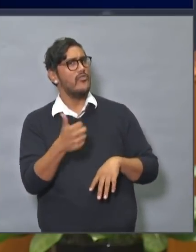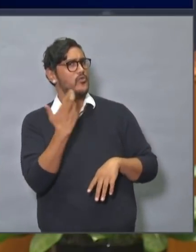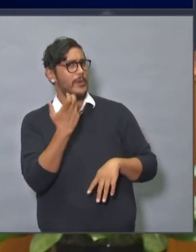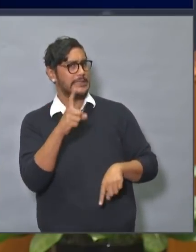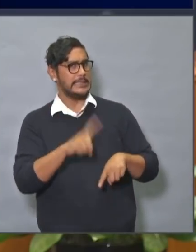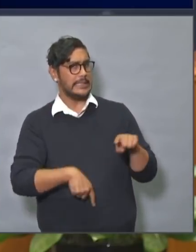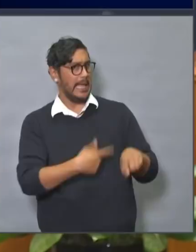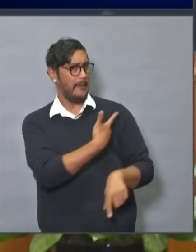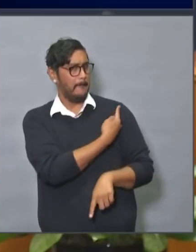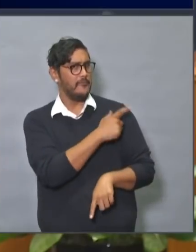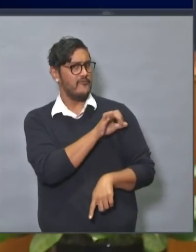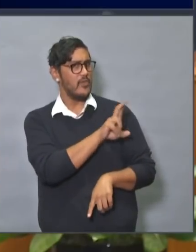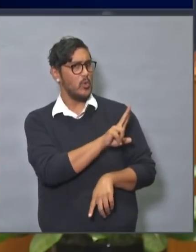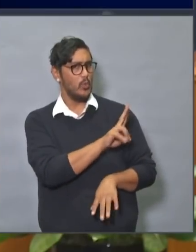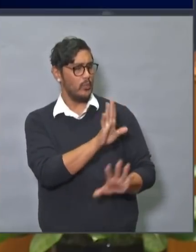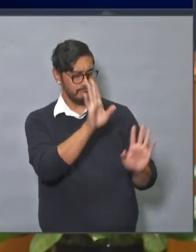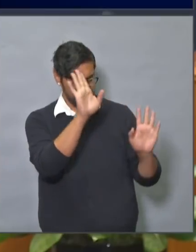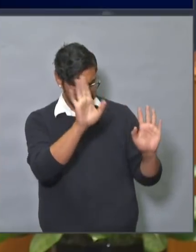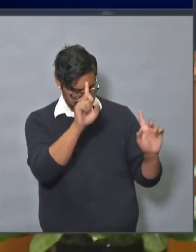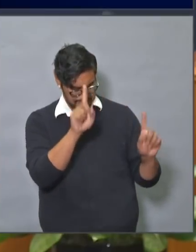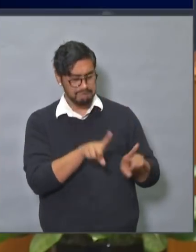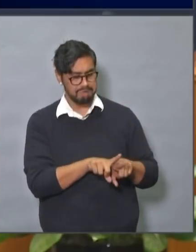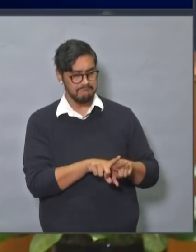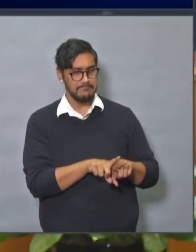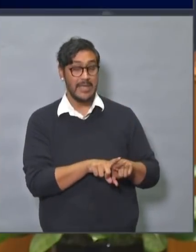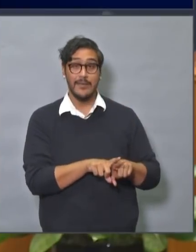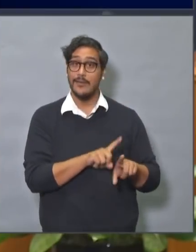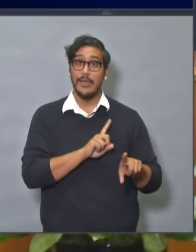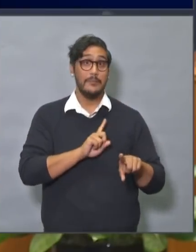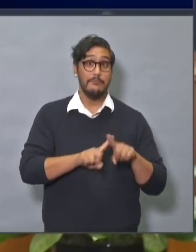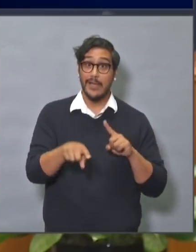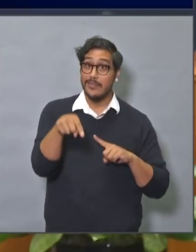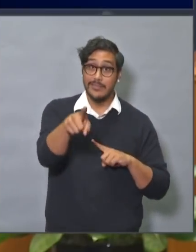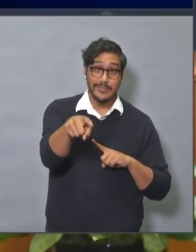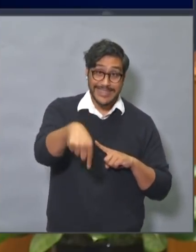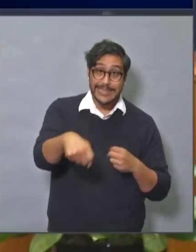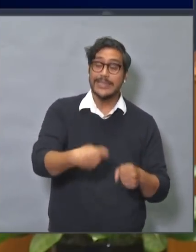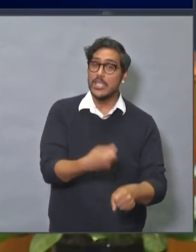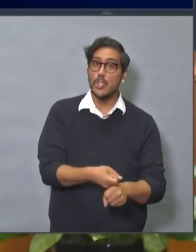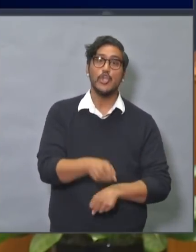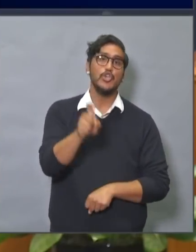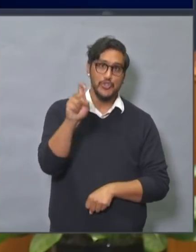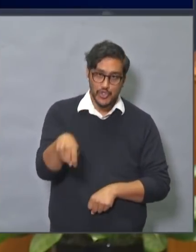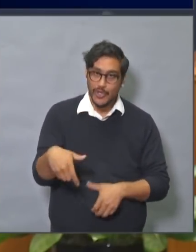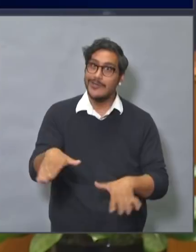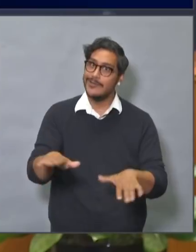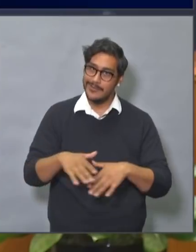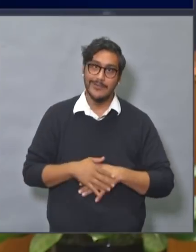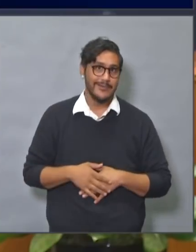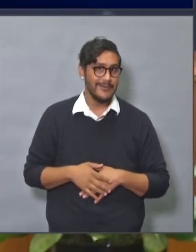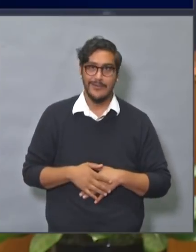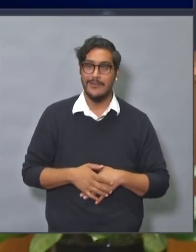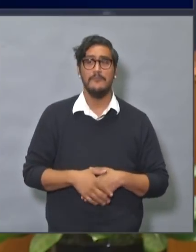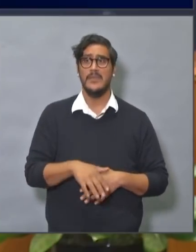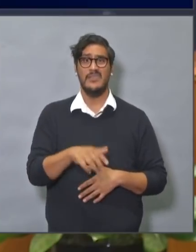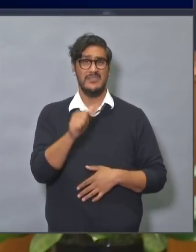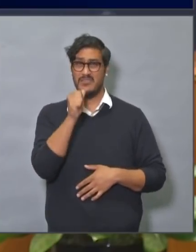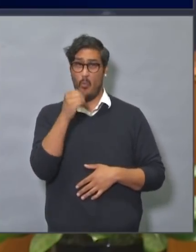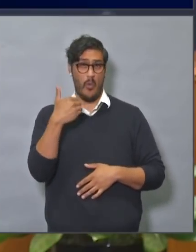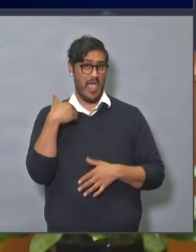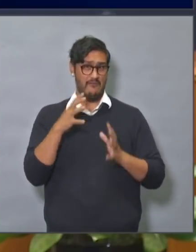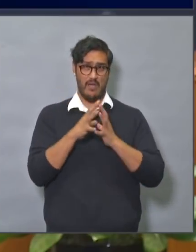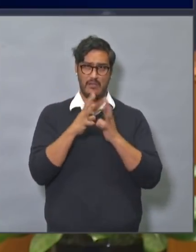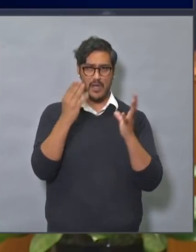the year to make sure you are, in fact, getting your flu vaccine. We don't have a lot of data on whether people can be sick both